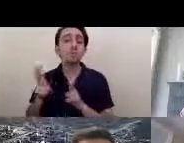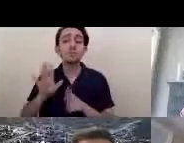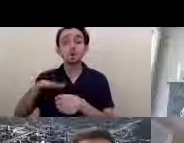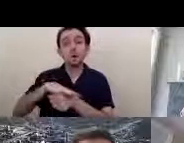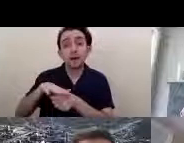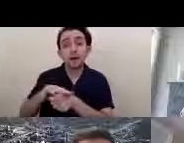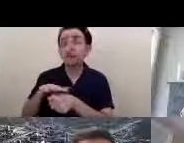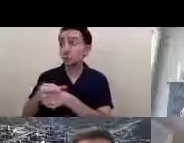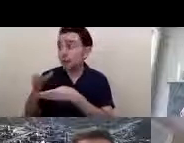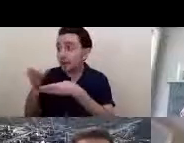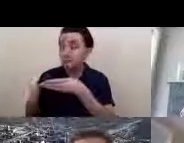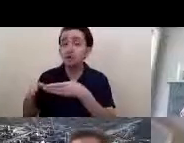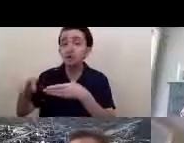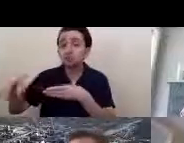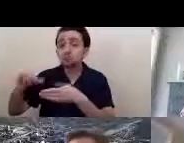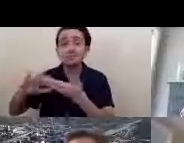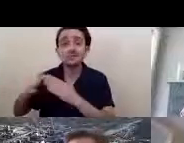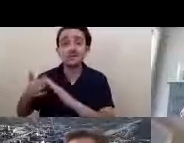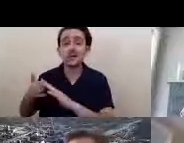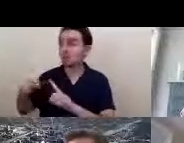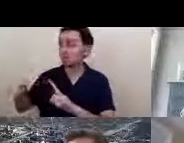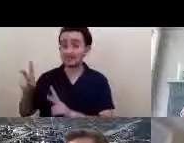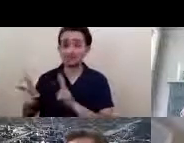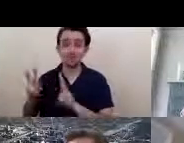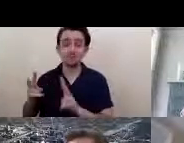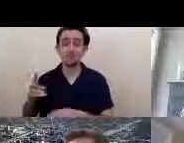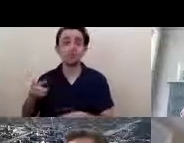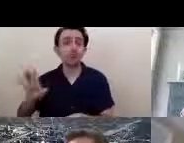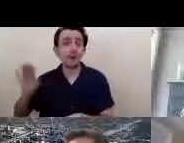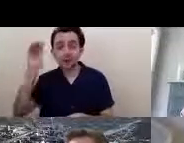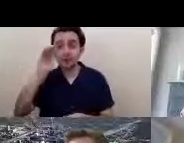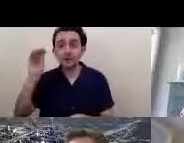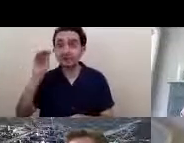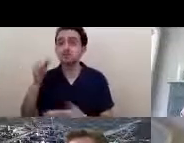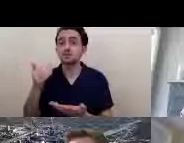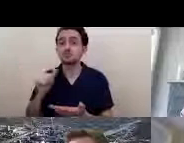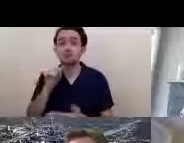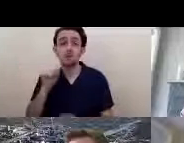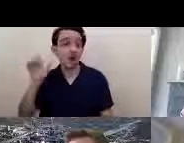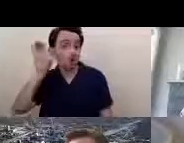empowered as well. And the mayor looks forward to seeing all of the